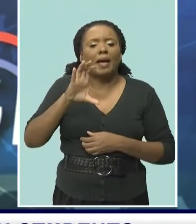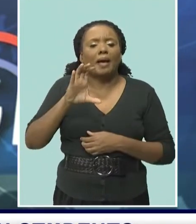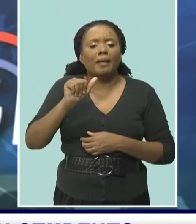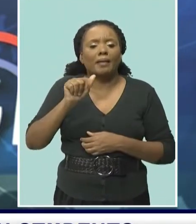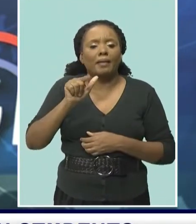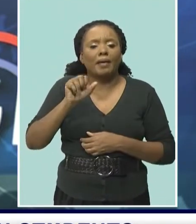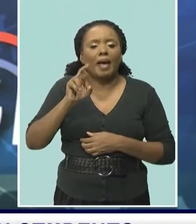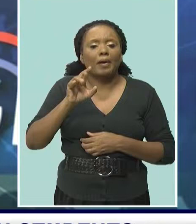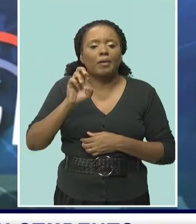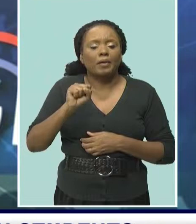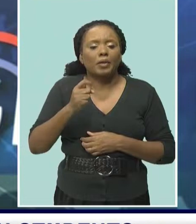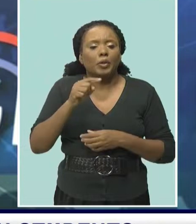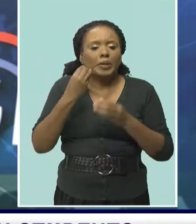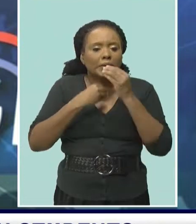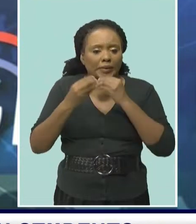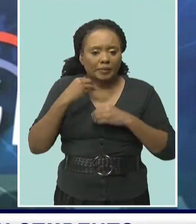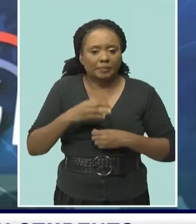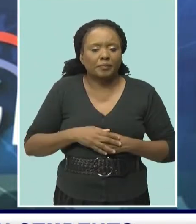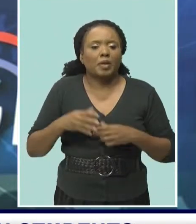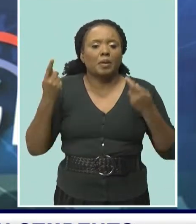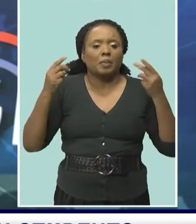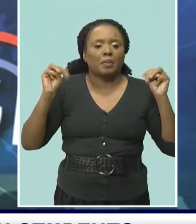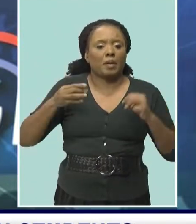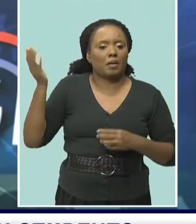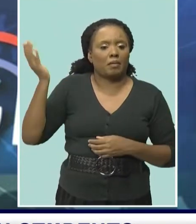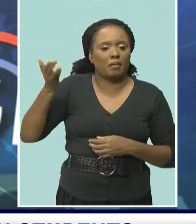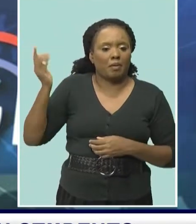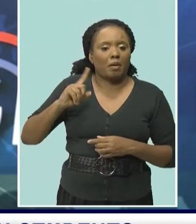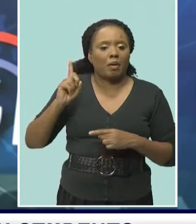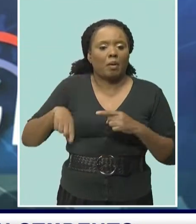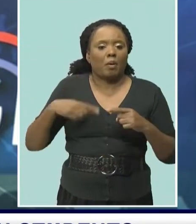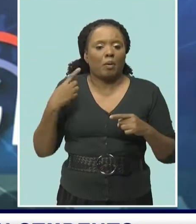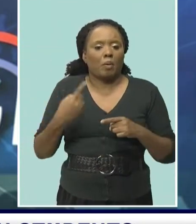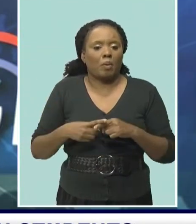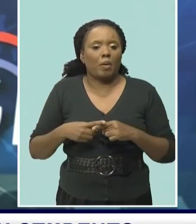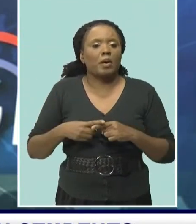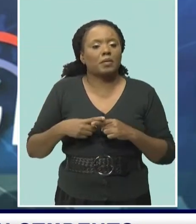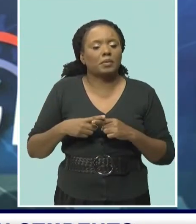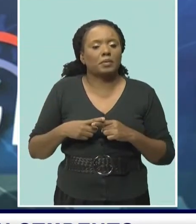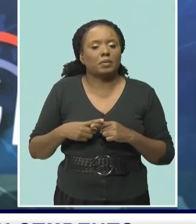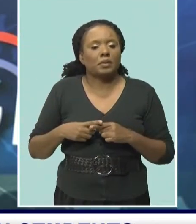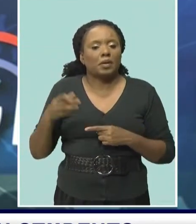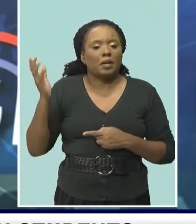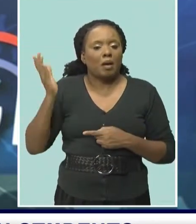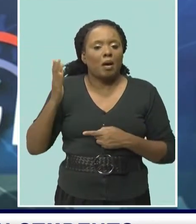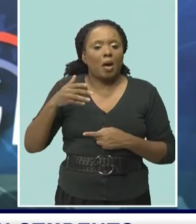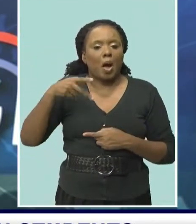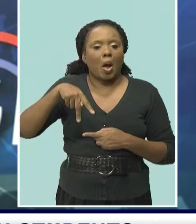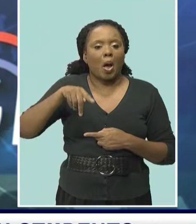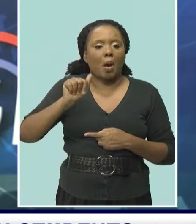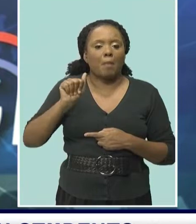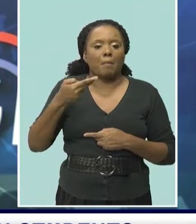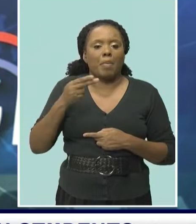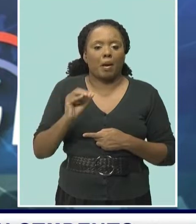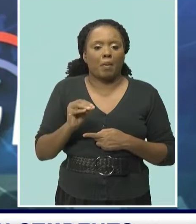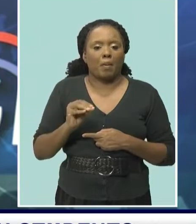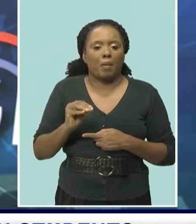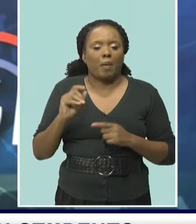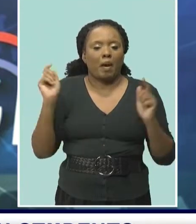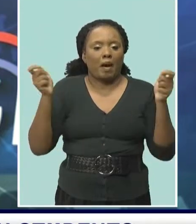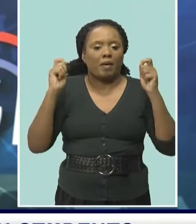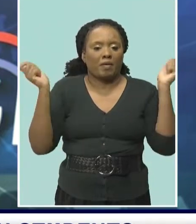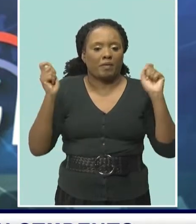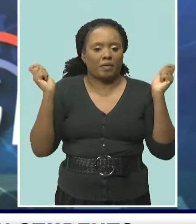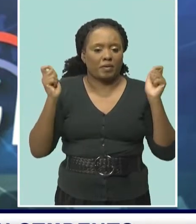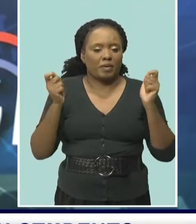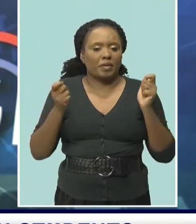made as she addressed the Pan American Health Organization's 120th anniversary cocktail reception at the Hilton Barbados last